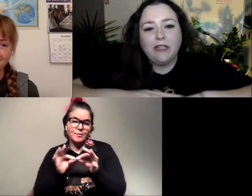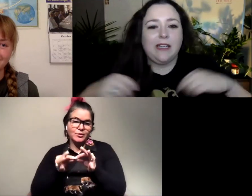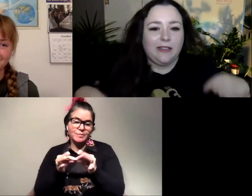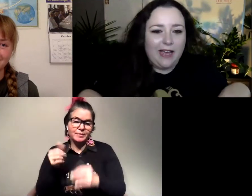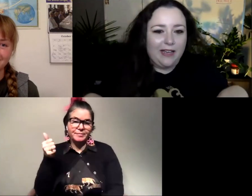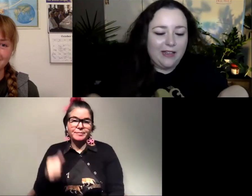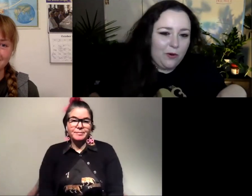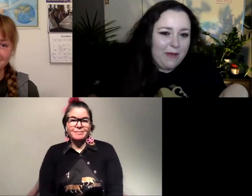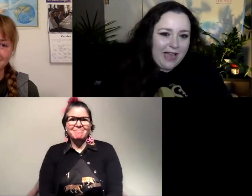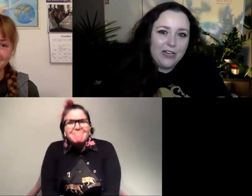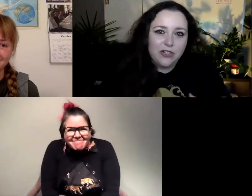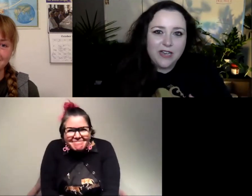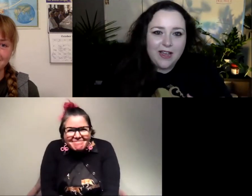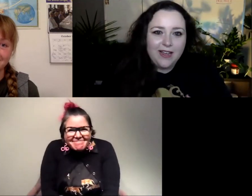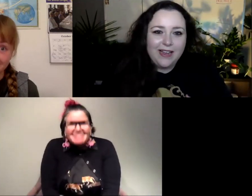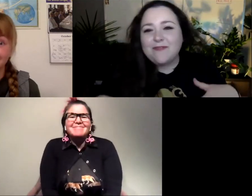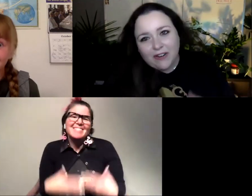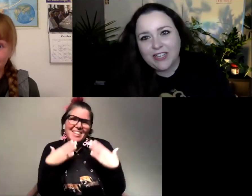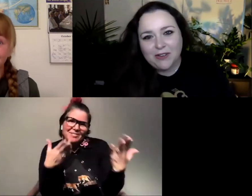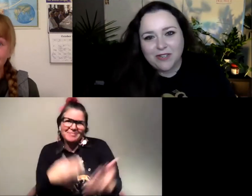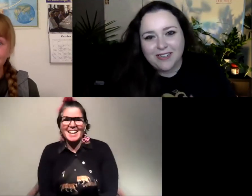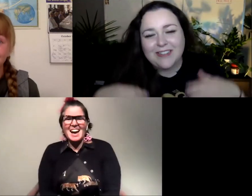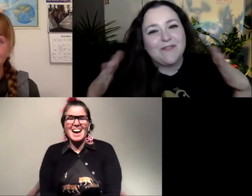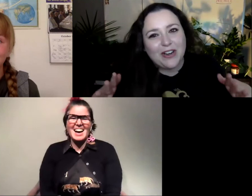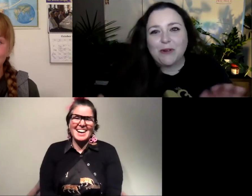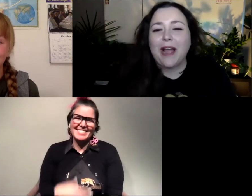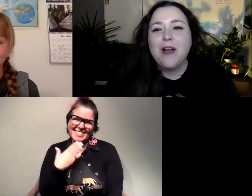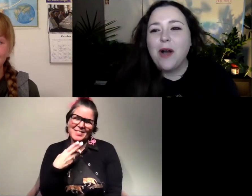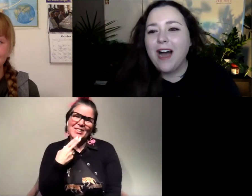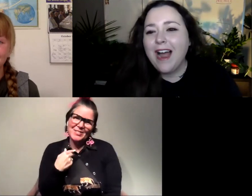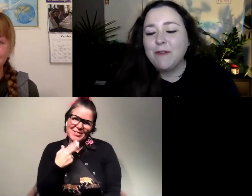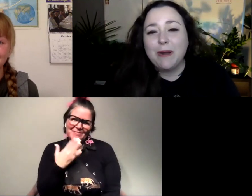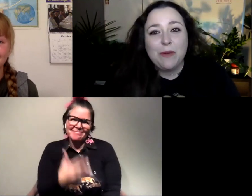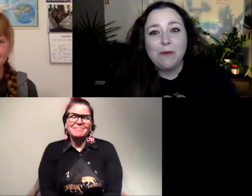I really like your big cat shirt today. It is very cute. Very cute. Okay,